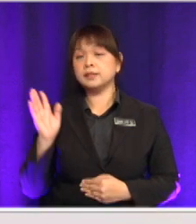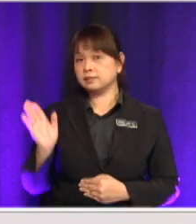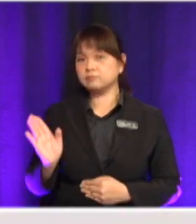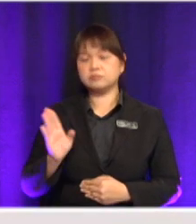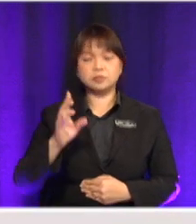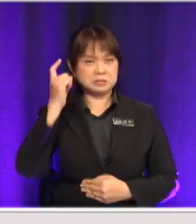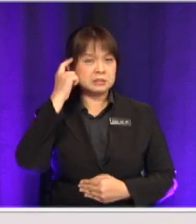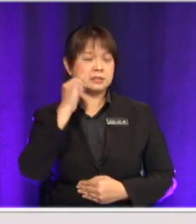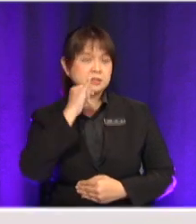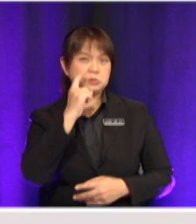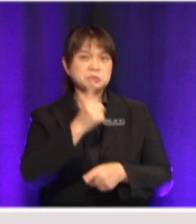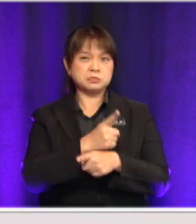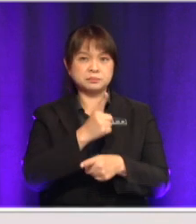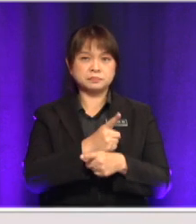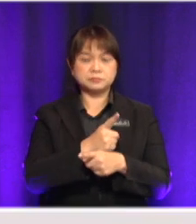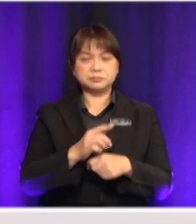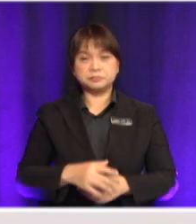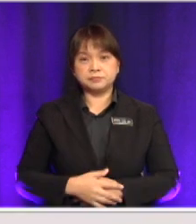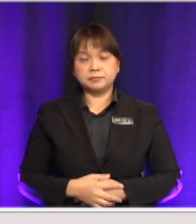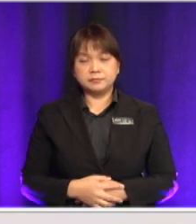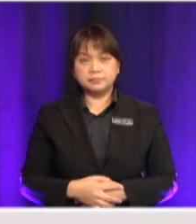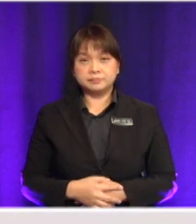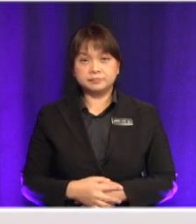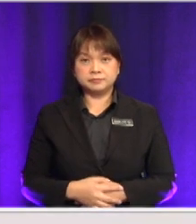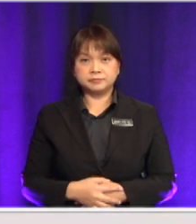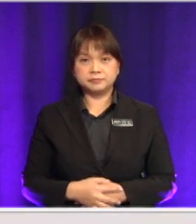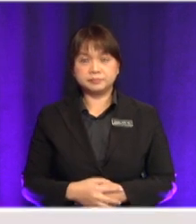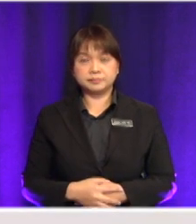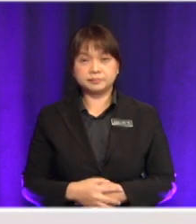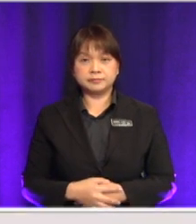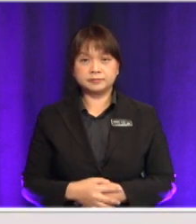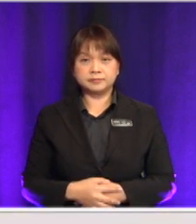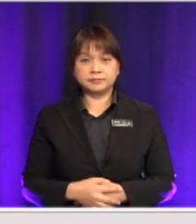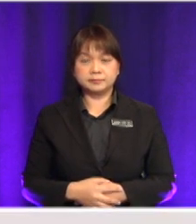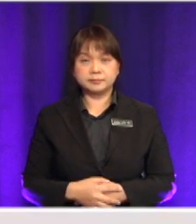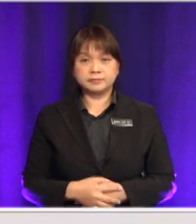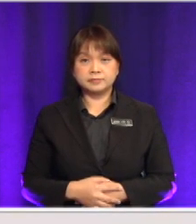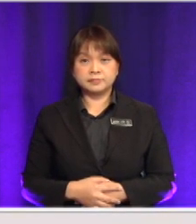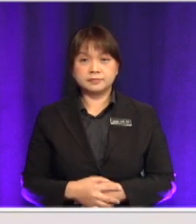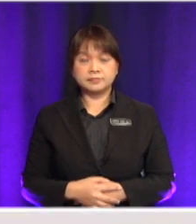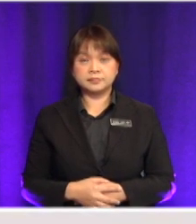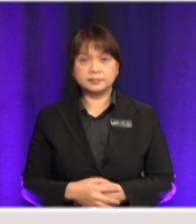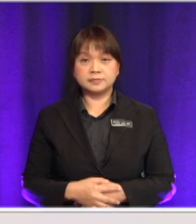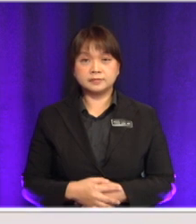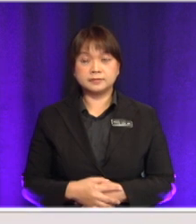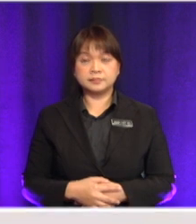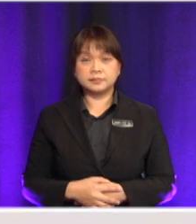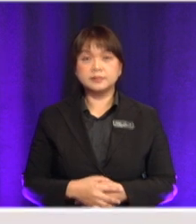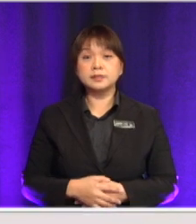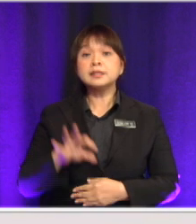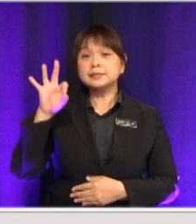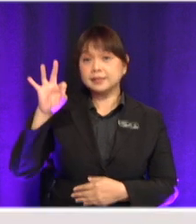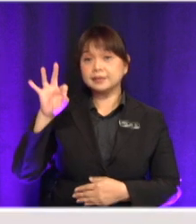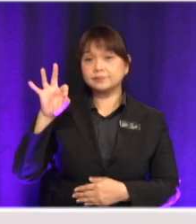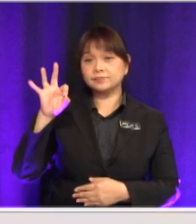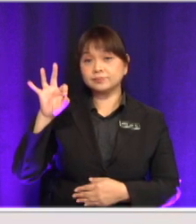it's true. Sometimes they just put the sign so that people Get scared. Yeah, they get scared, they run away. All right, number 9. Number 9.